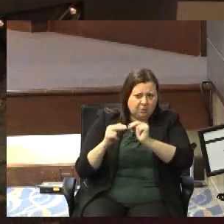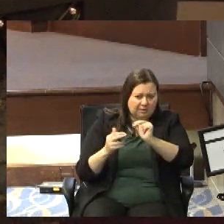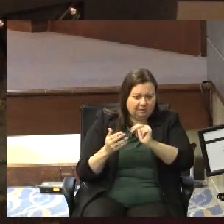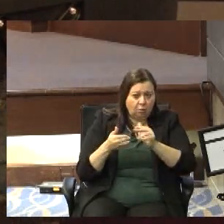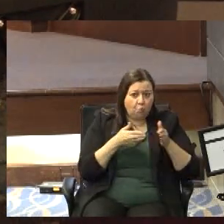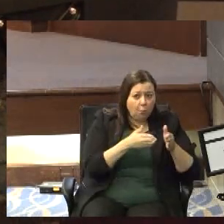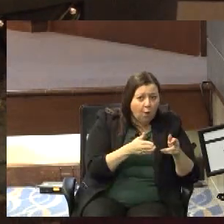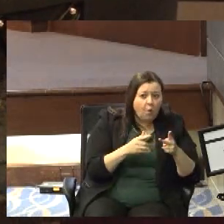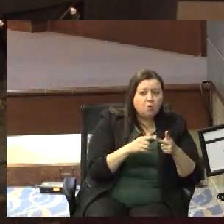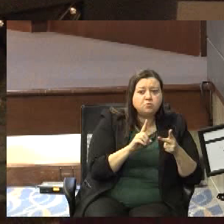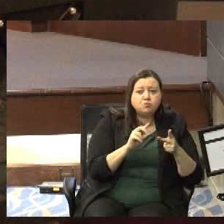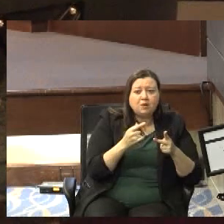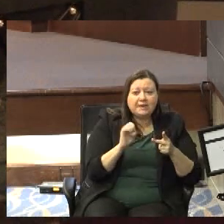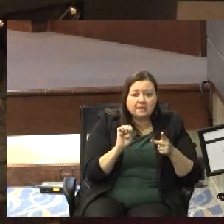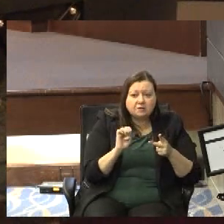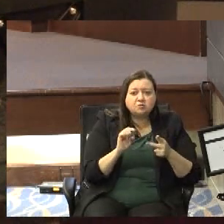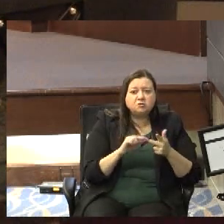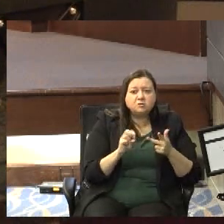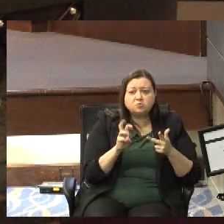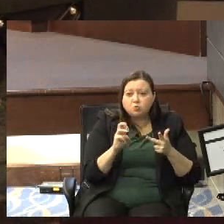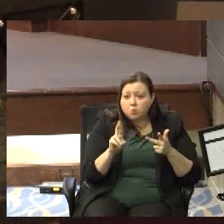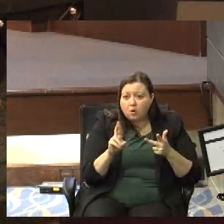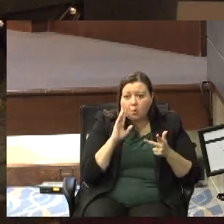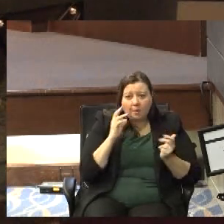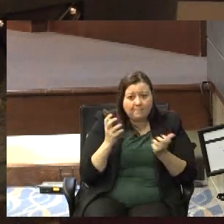nothing more, nothing less? Well,